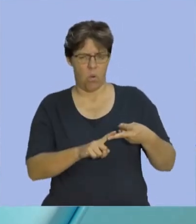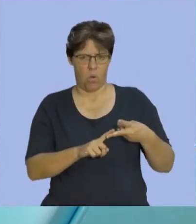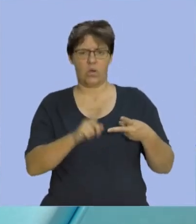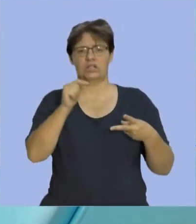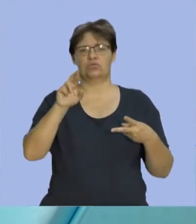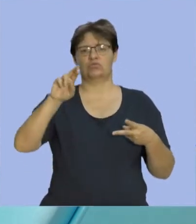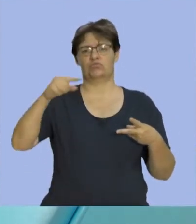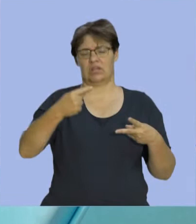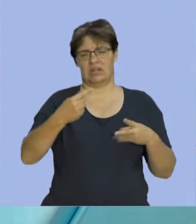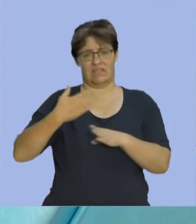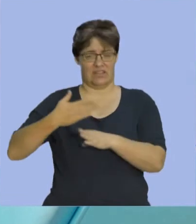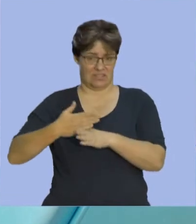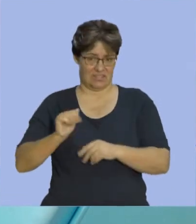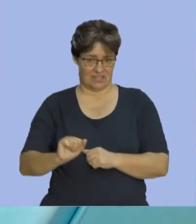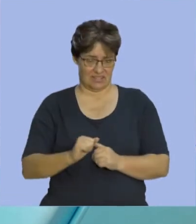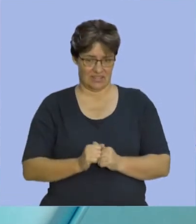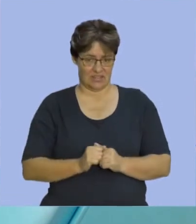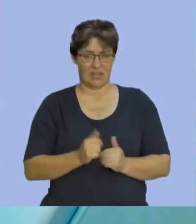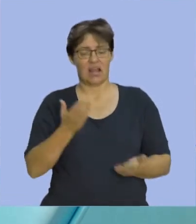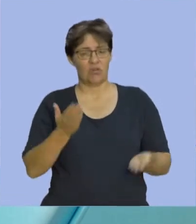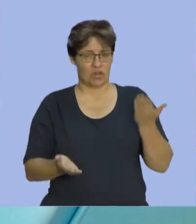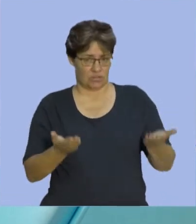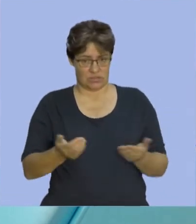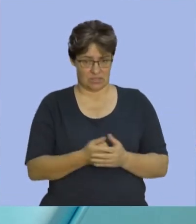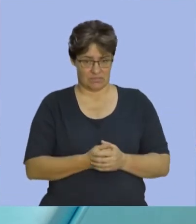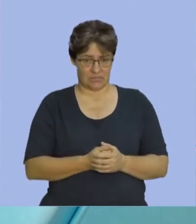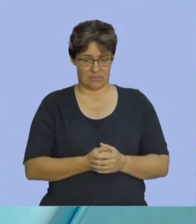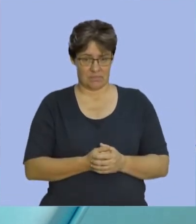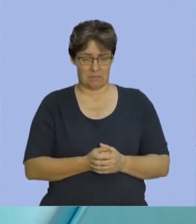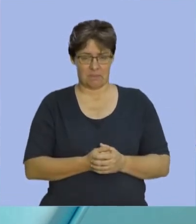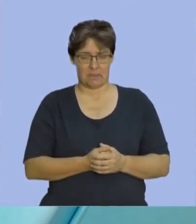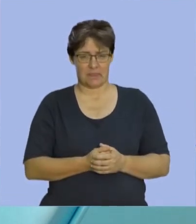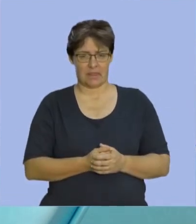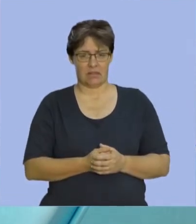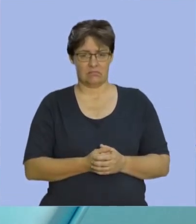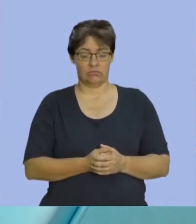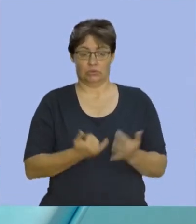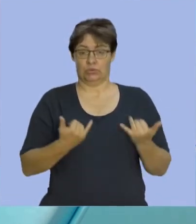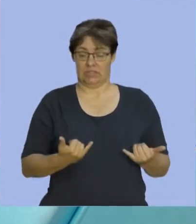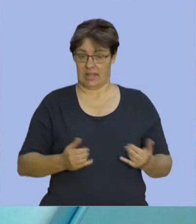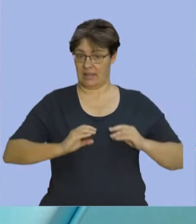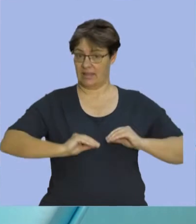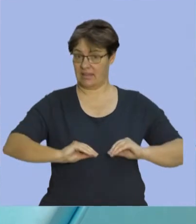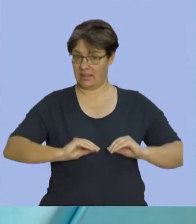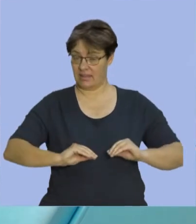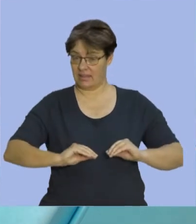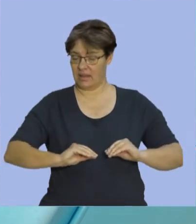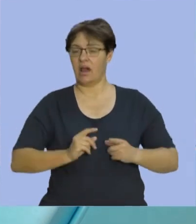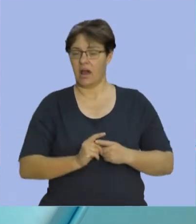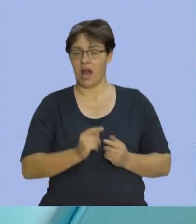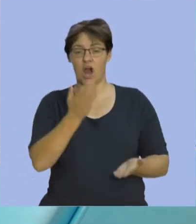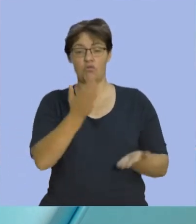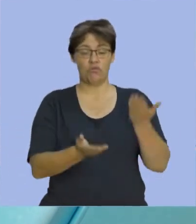trigonometric functions, or rather ratios we call them for now. But in this lesson, we're now going to call the